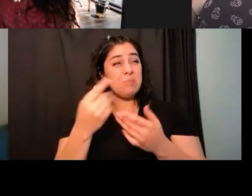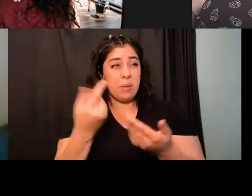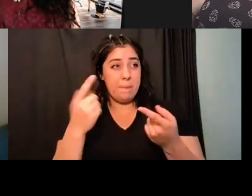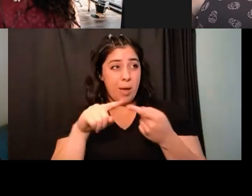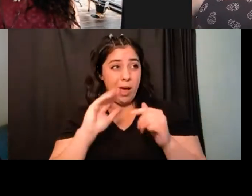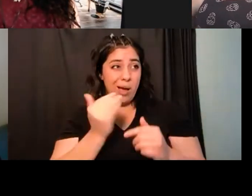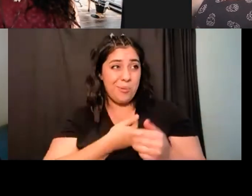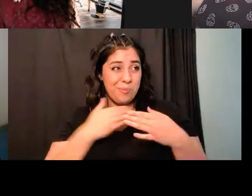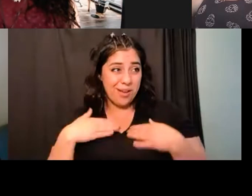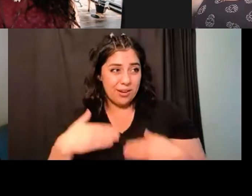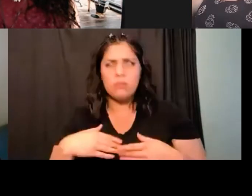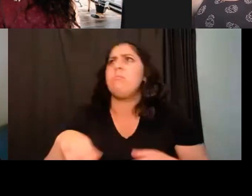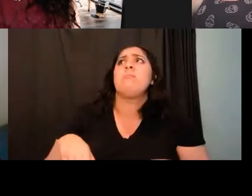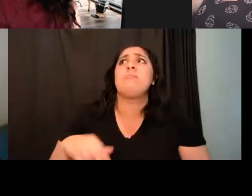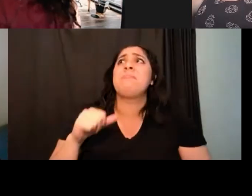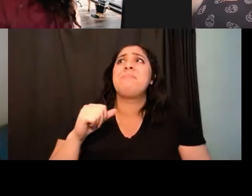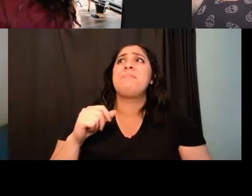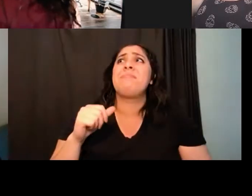like, I don't do that.